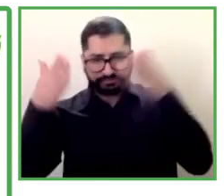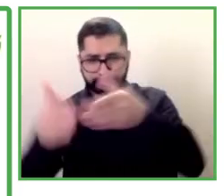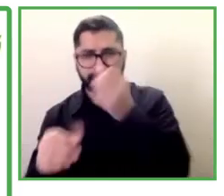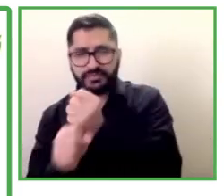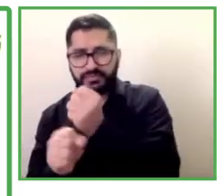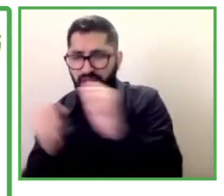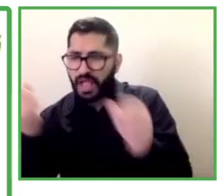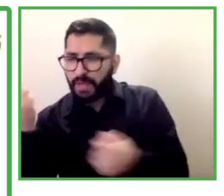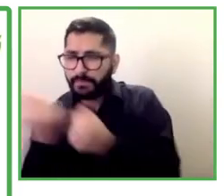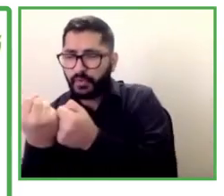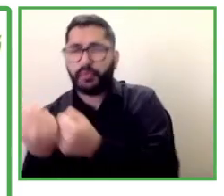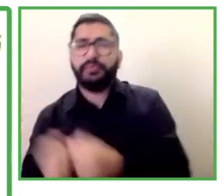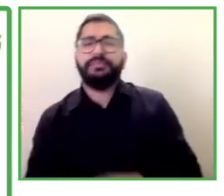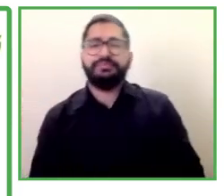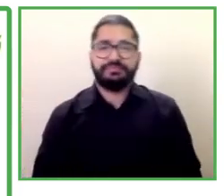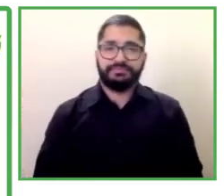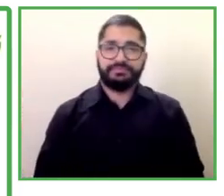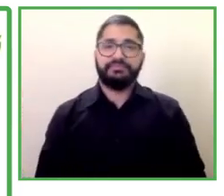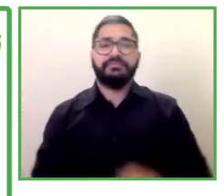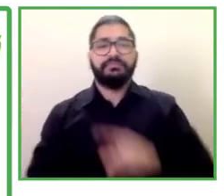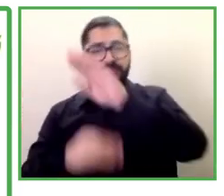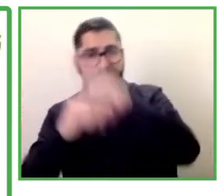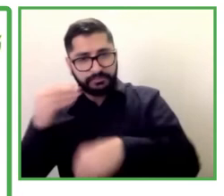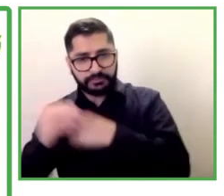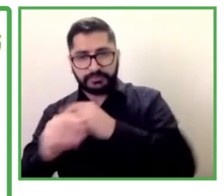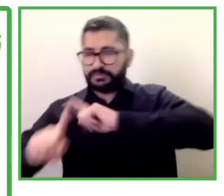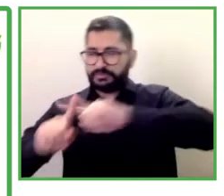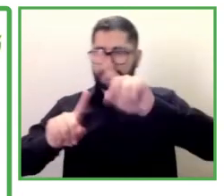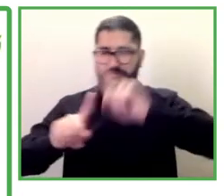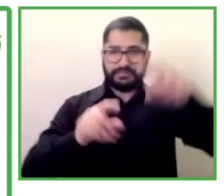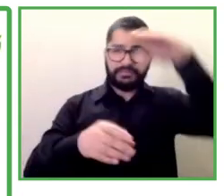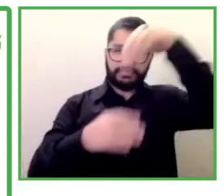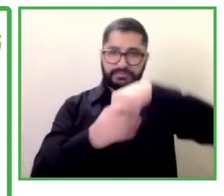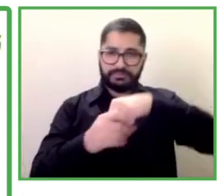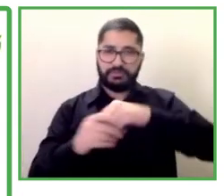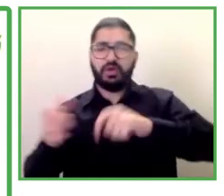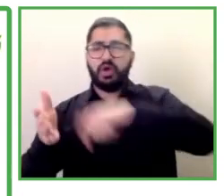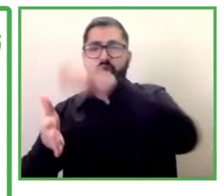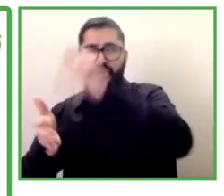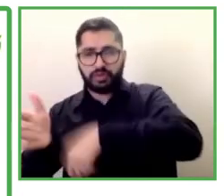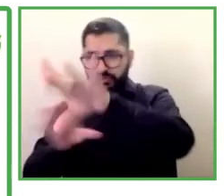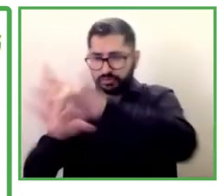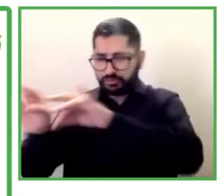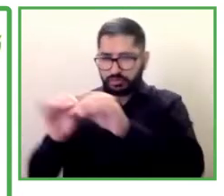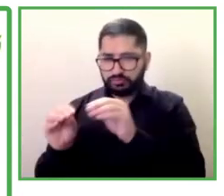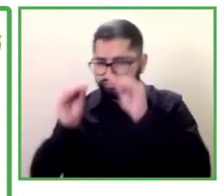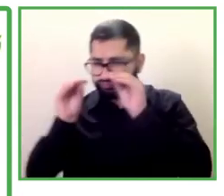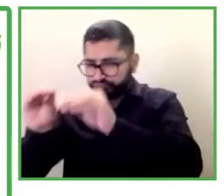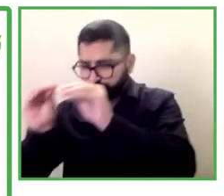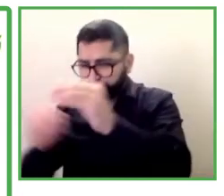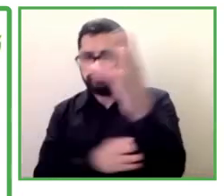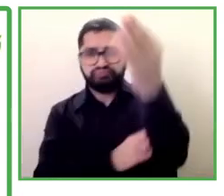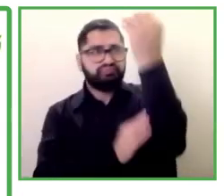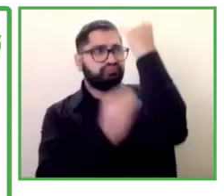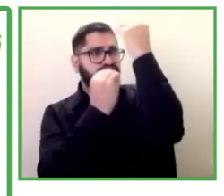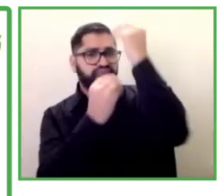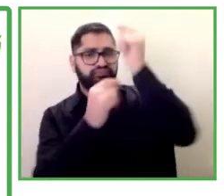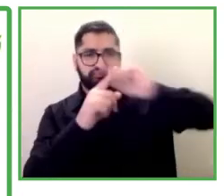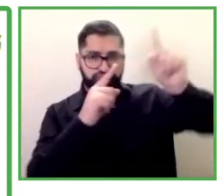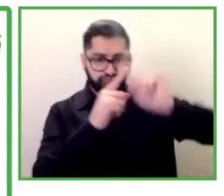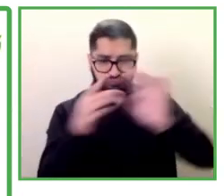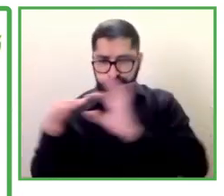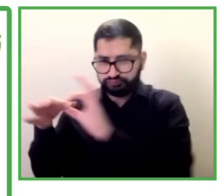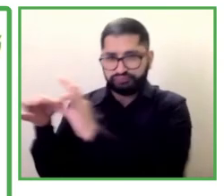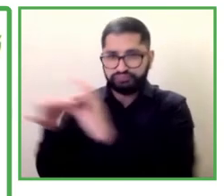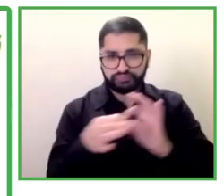employment. And we also apply certain peculiarities for the learning part for people